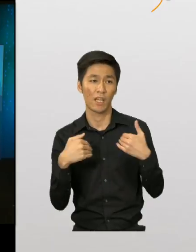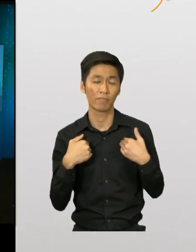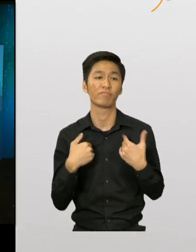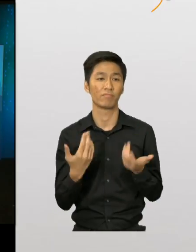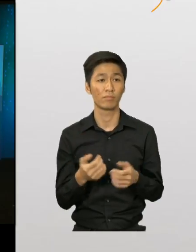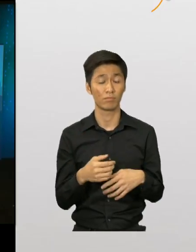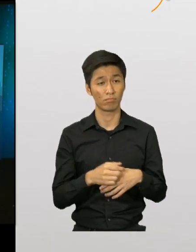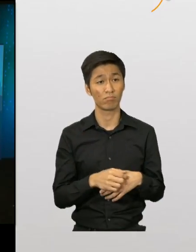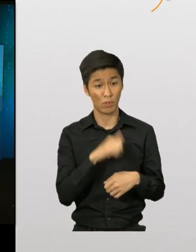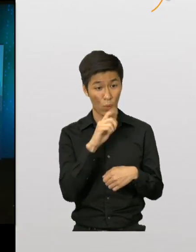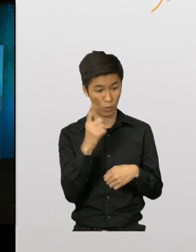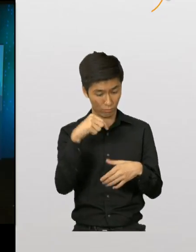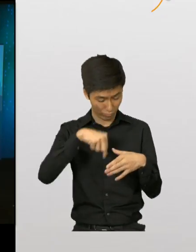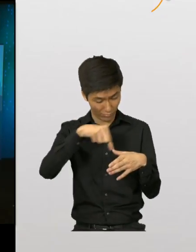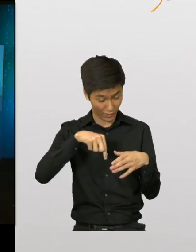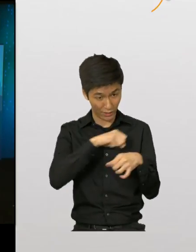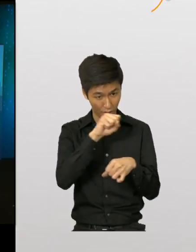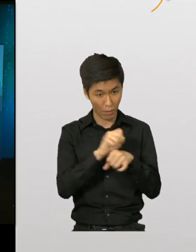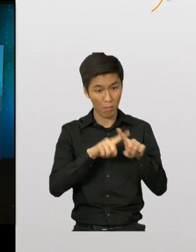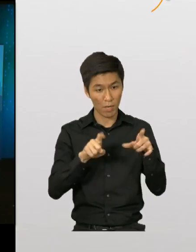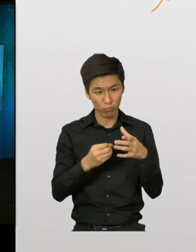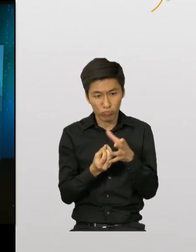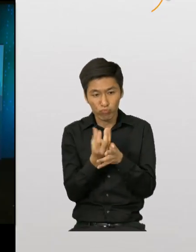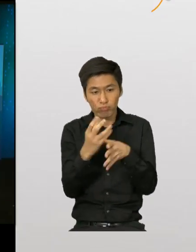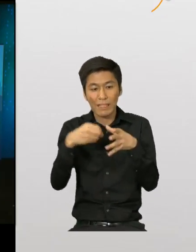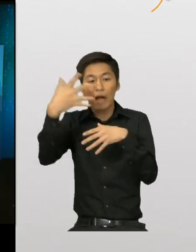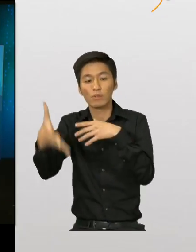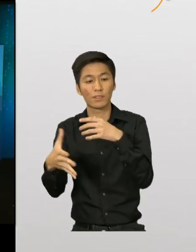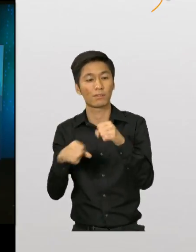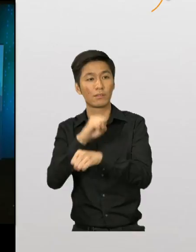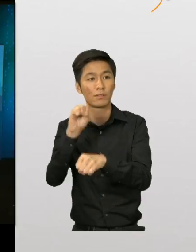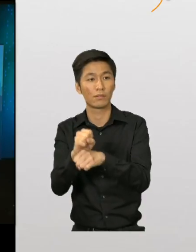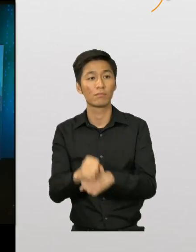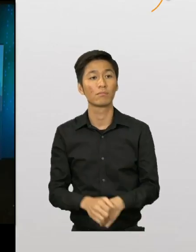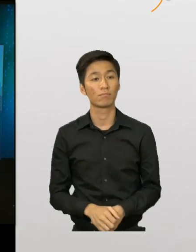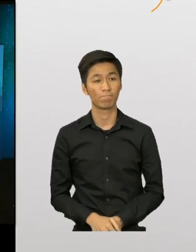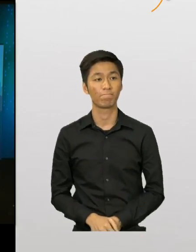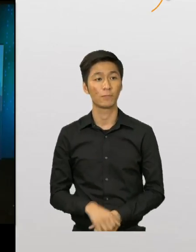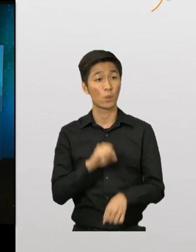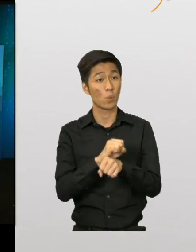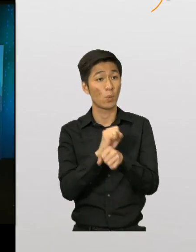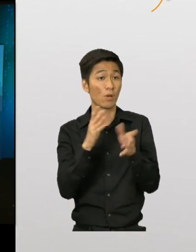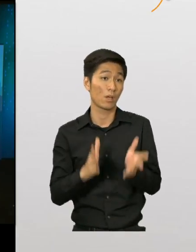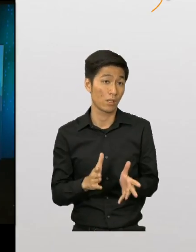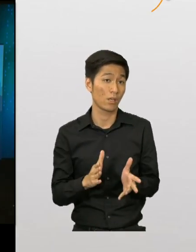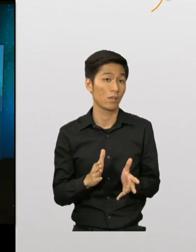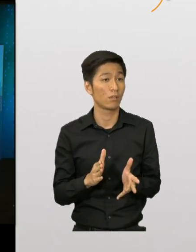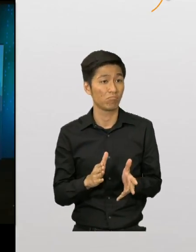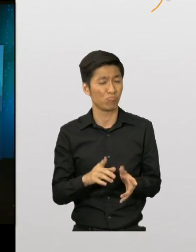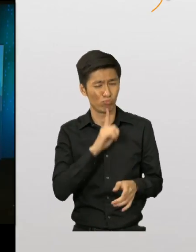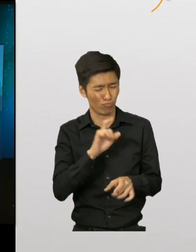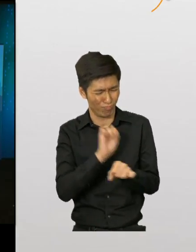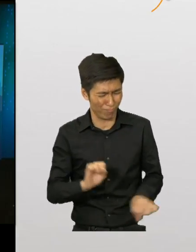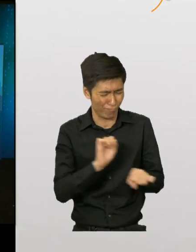expanding both in and outside of Singapore. Our workers, supported by unions and employers, are working hard